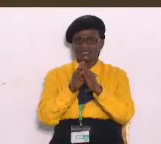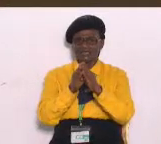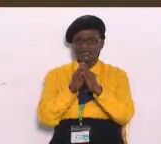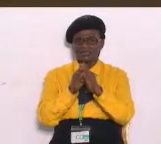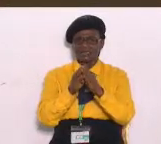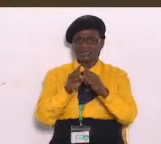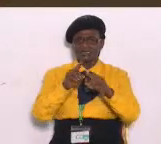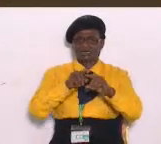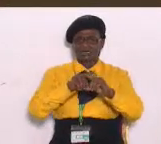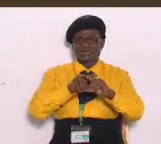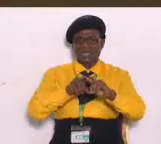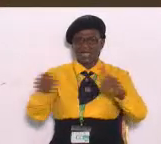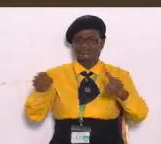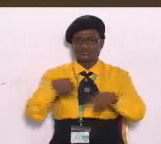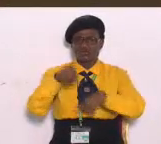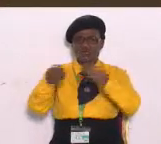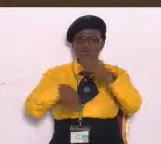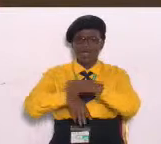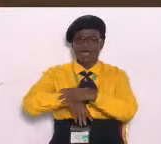cannot go out